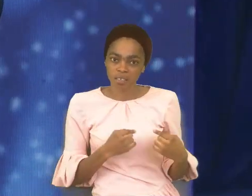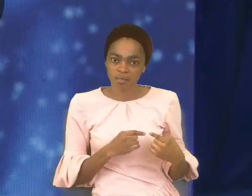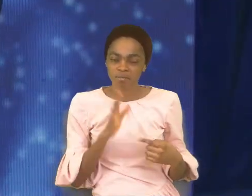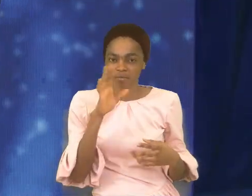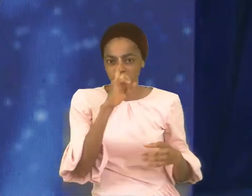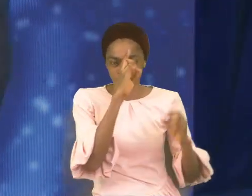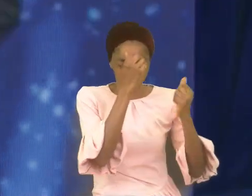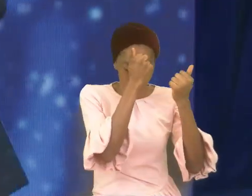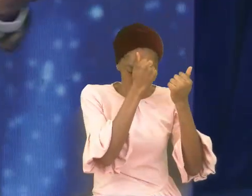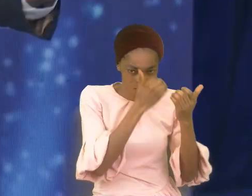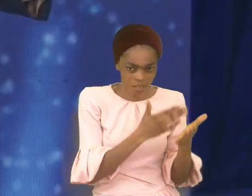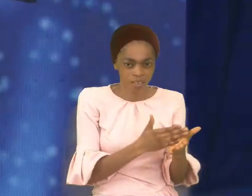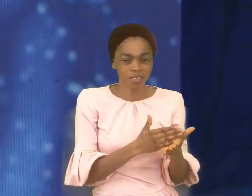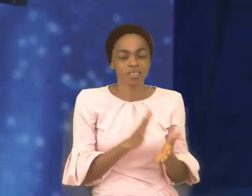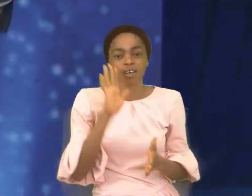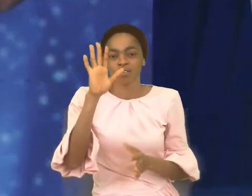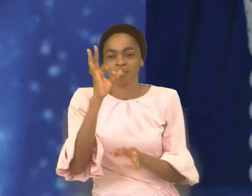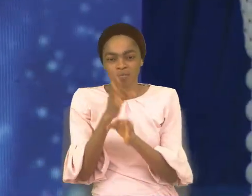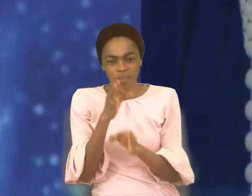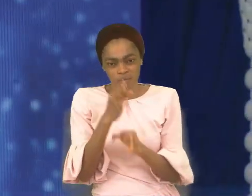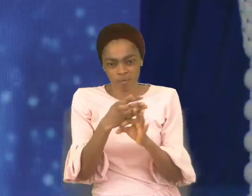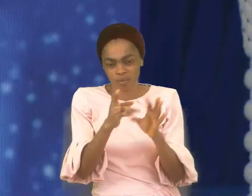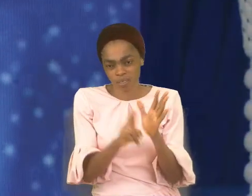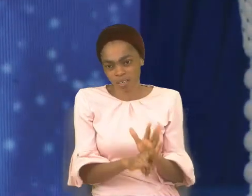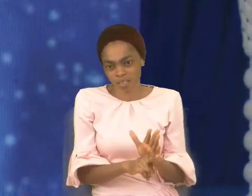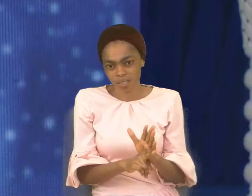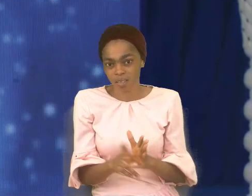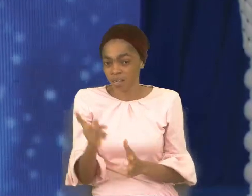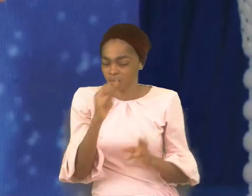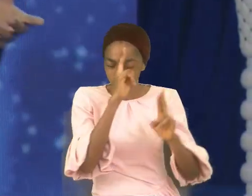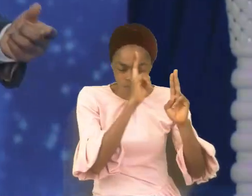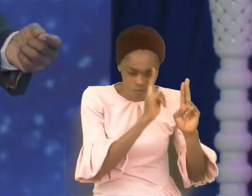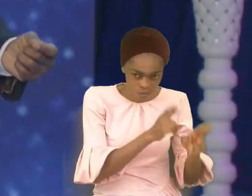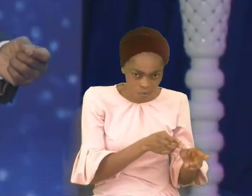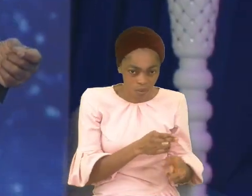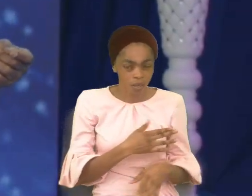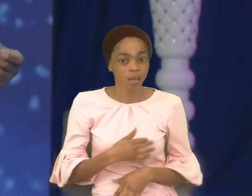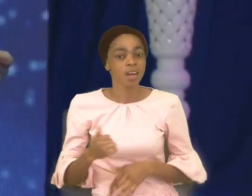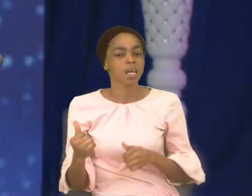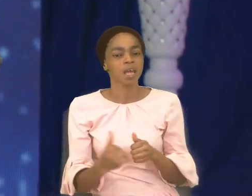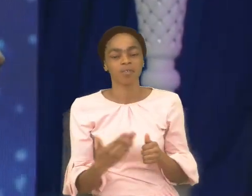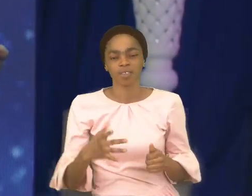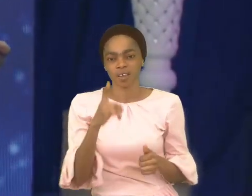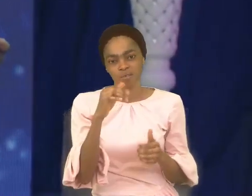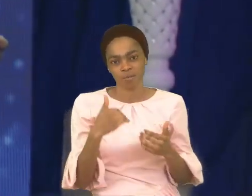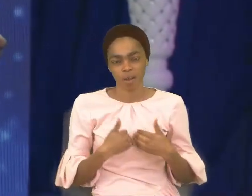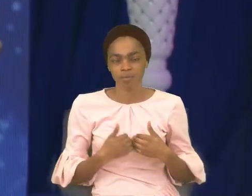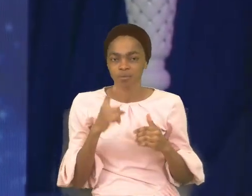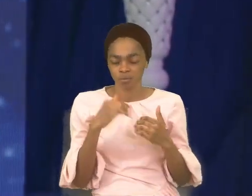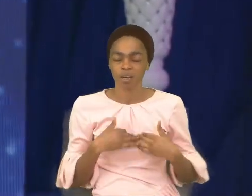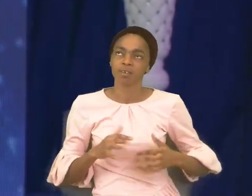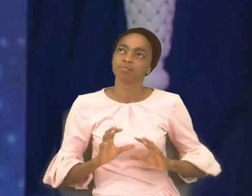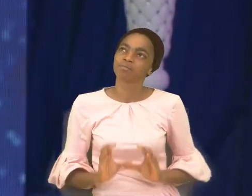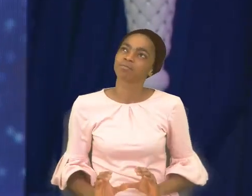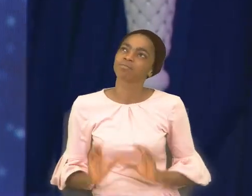the honor, and everything you have, you've laid upon the altar. You are not going to take back